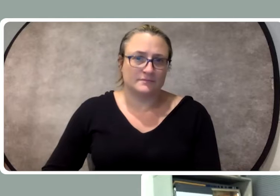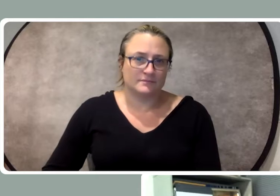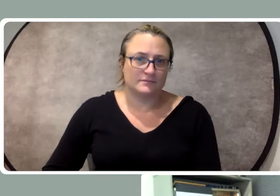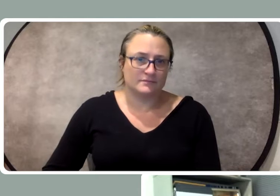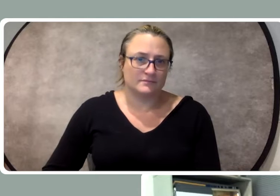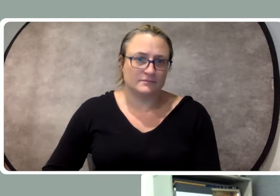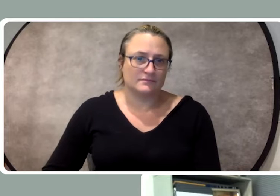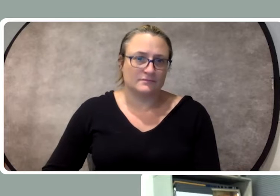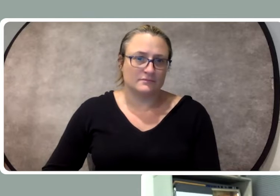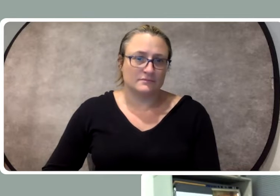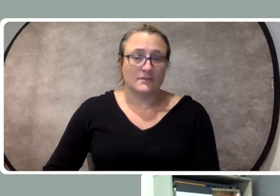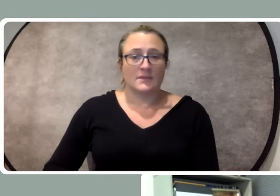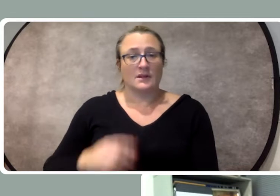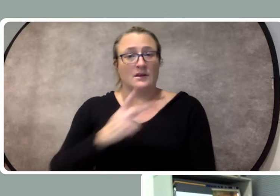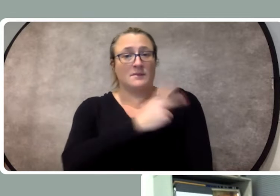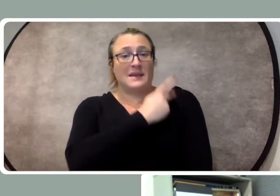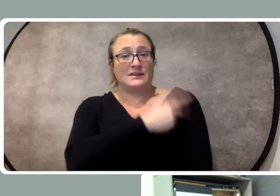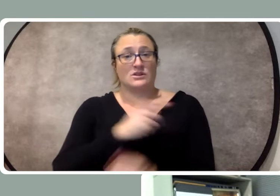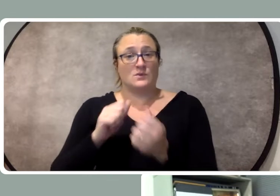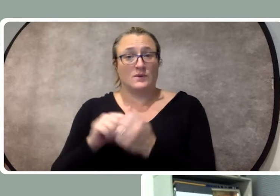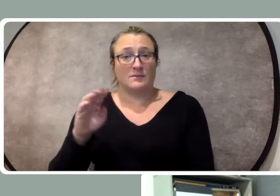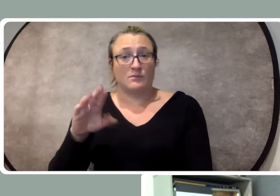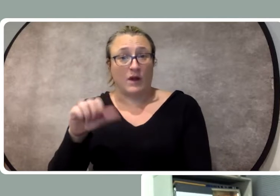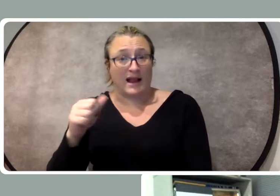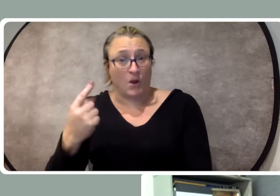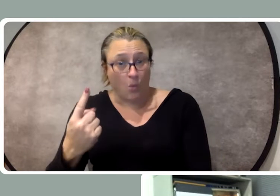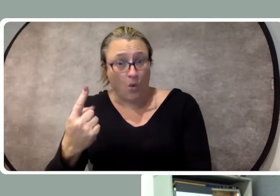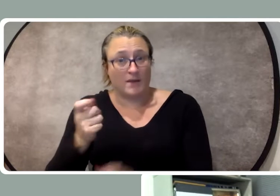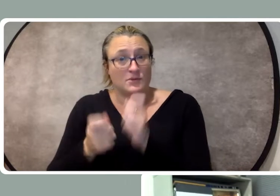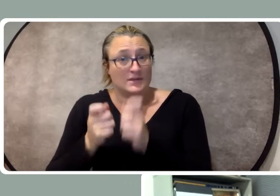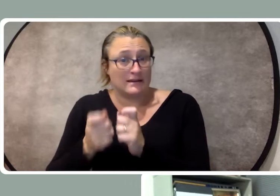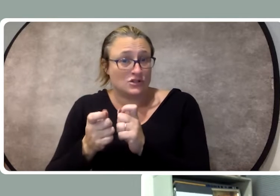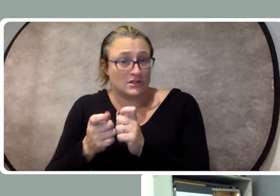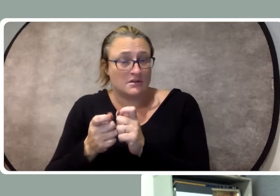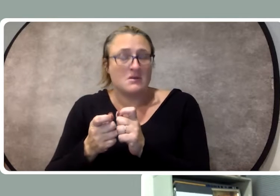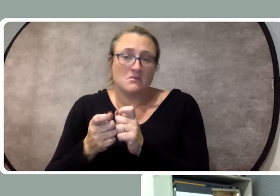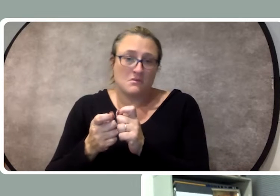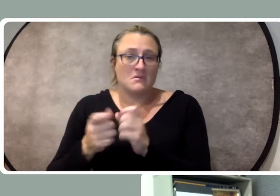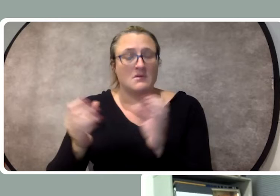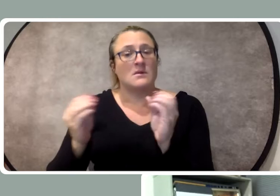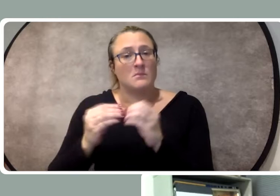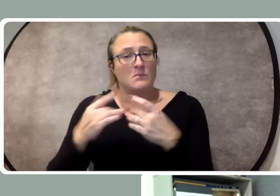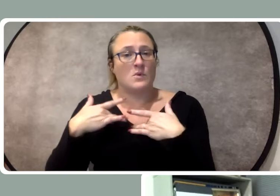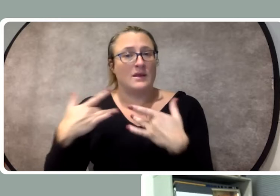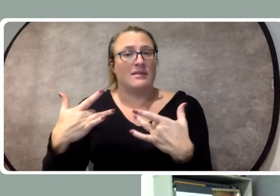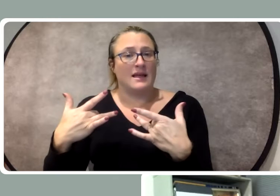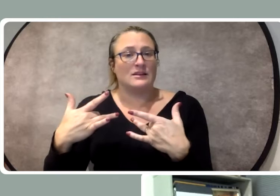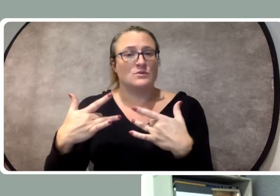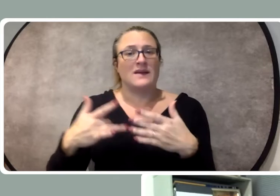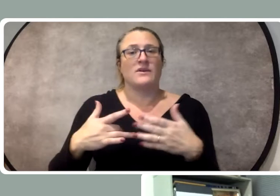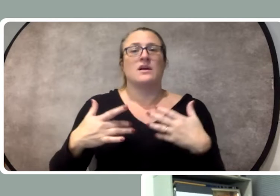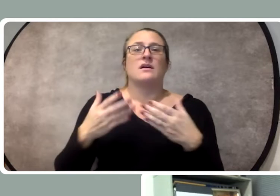So a patient with a BRCA1 mutation is probably more likely to have complete